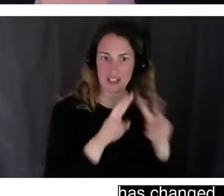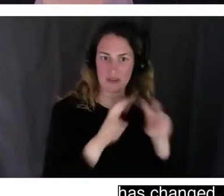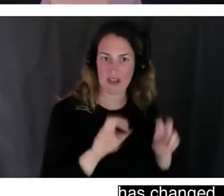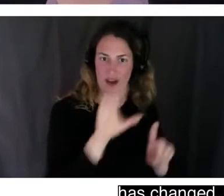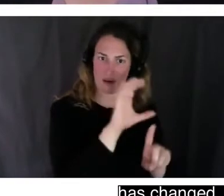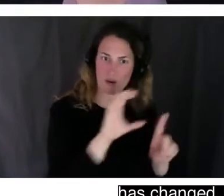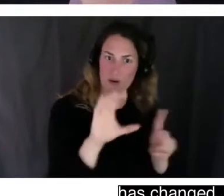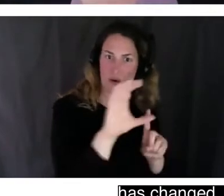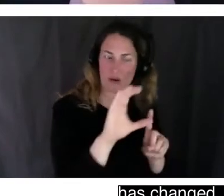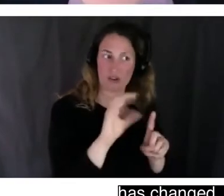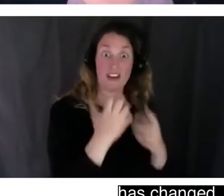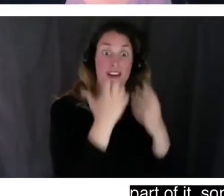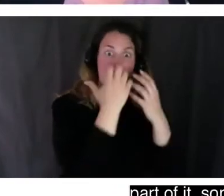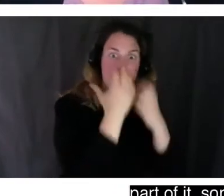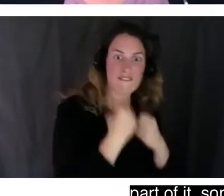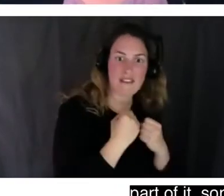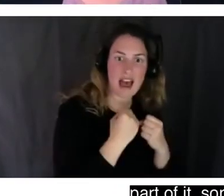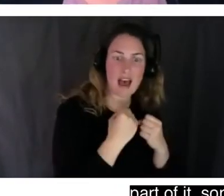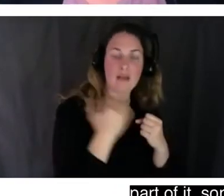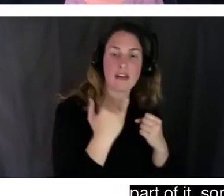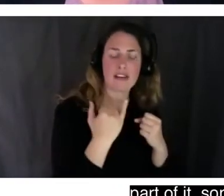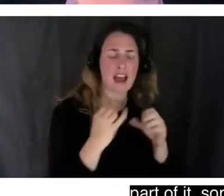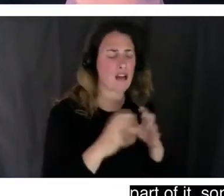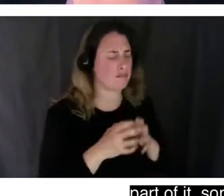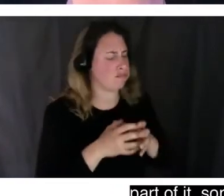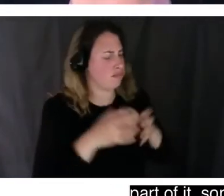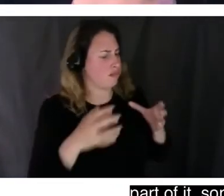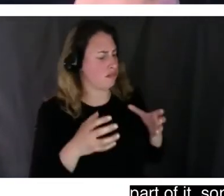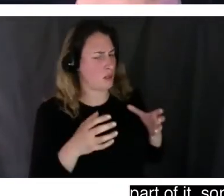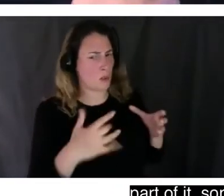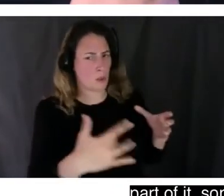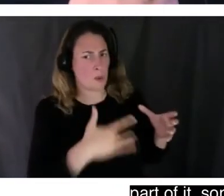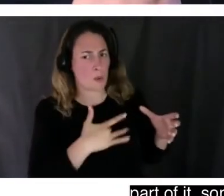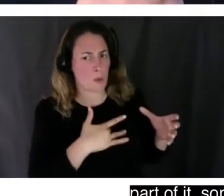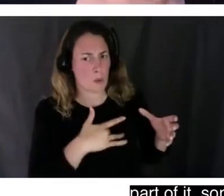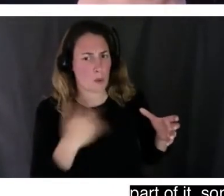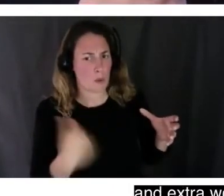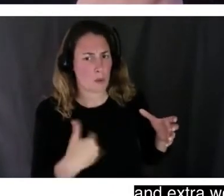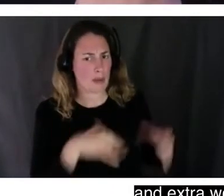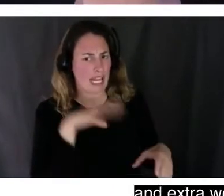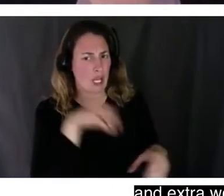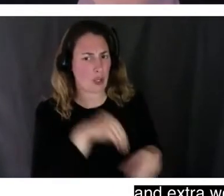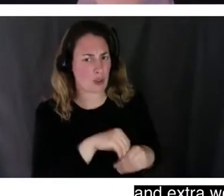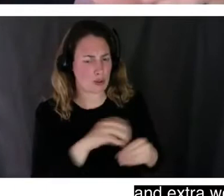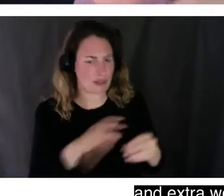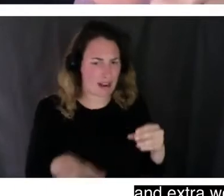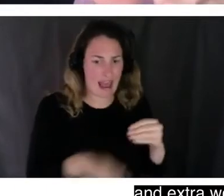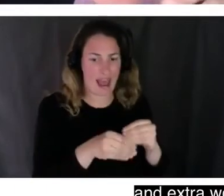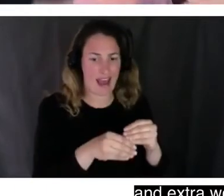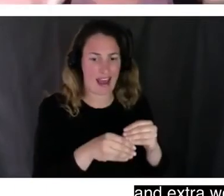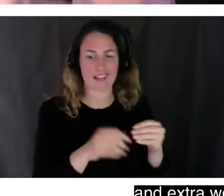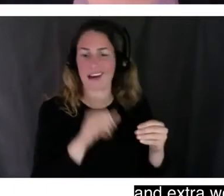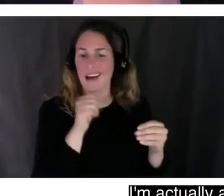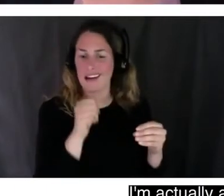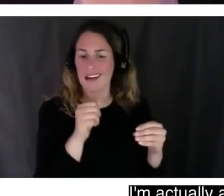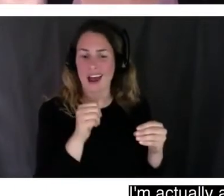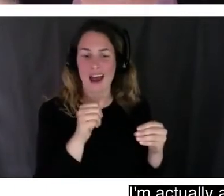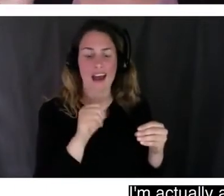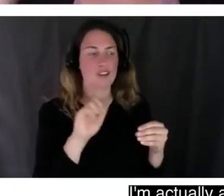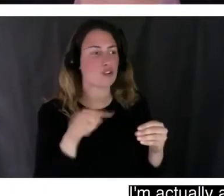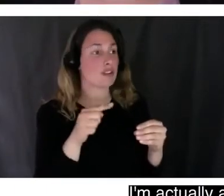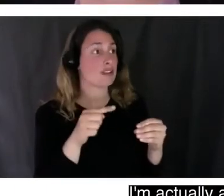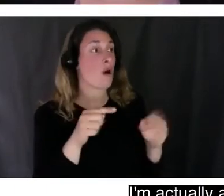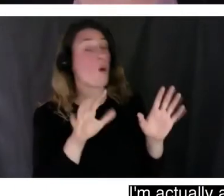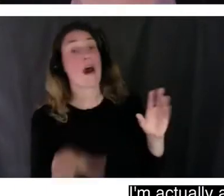and inclusion has become a major part of it, somehow it doesn't seem as add-on and extra work to people. And it's something I'm